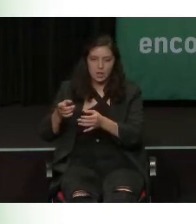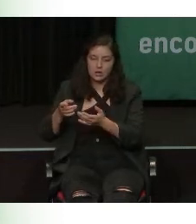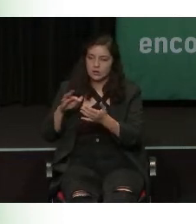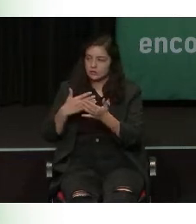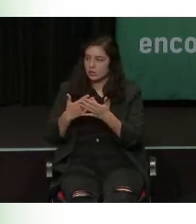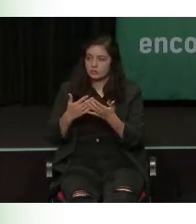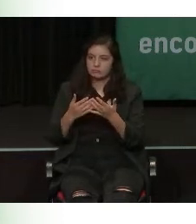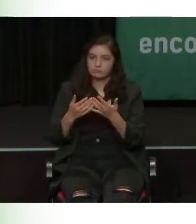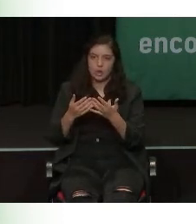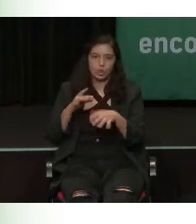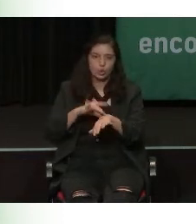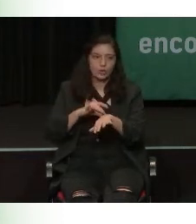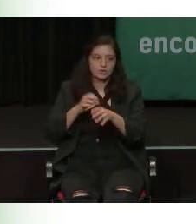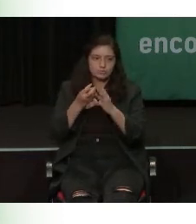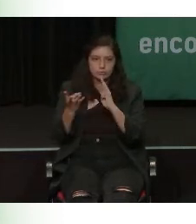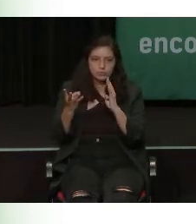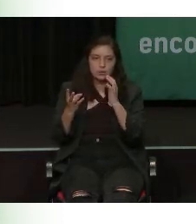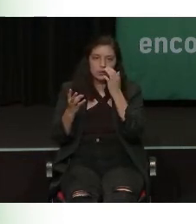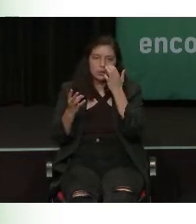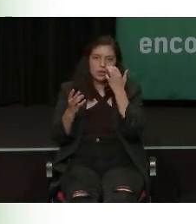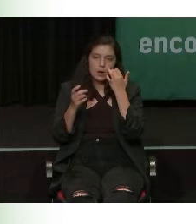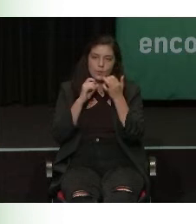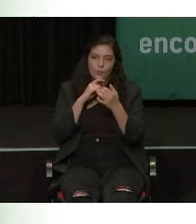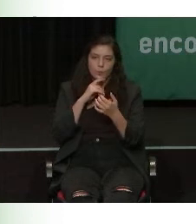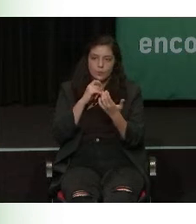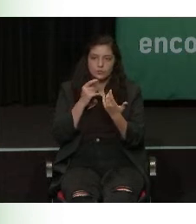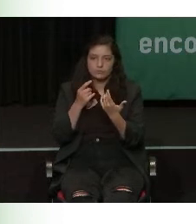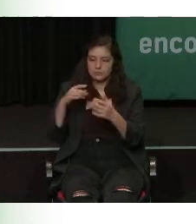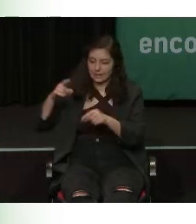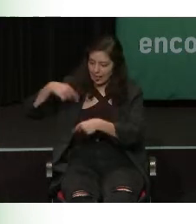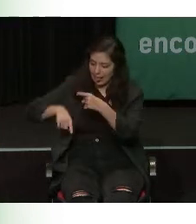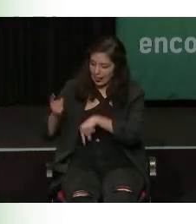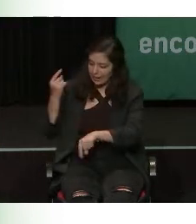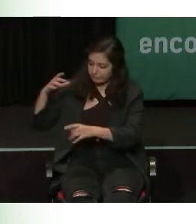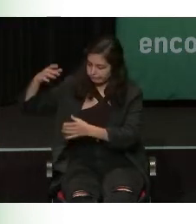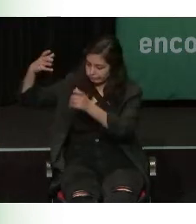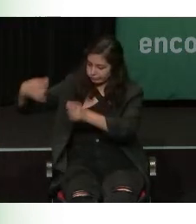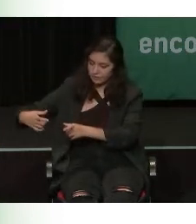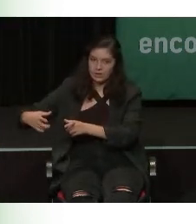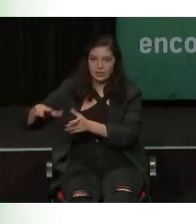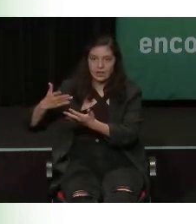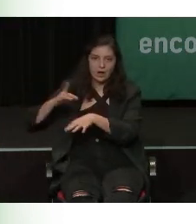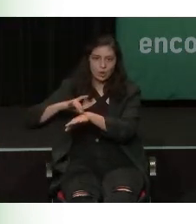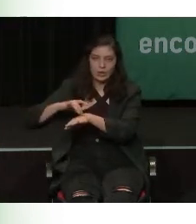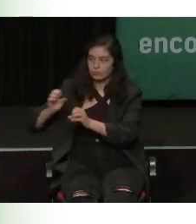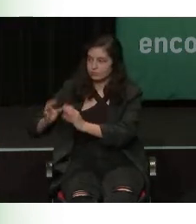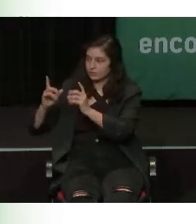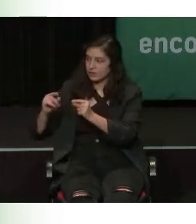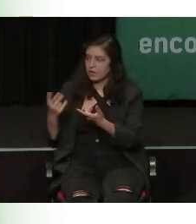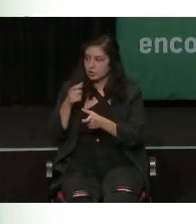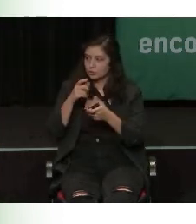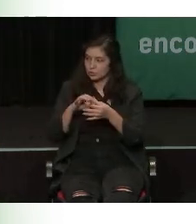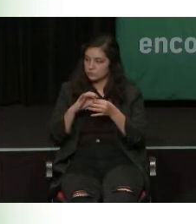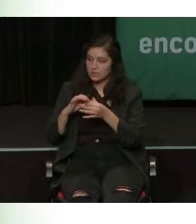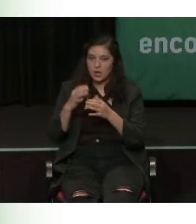or HCV used this and contaminated the machine for cleanliness. Join the right people together,